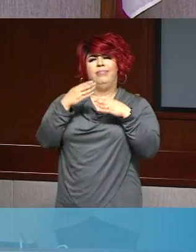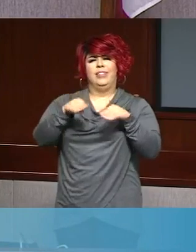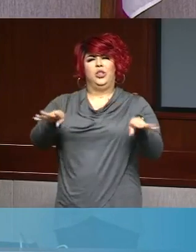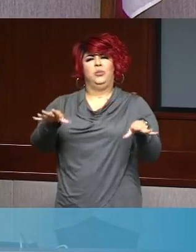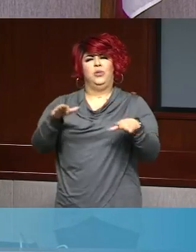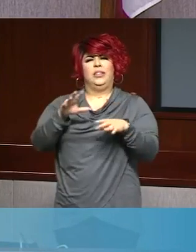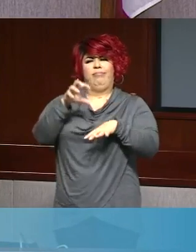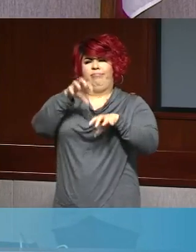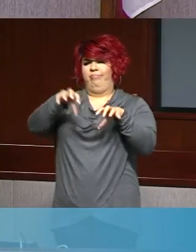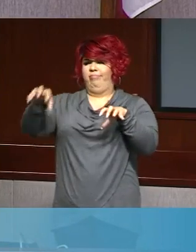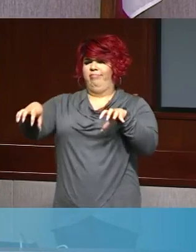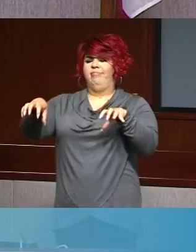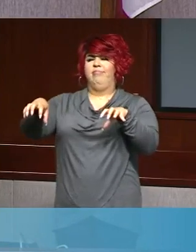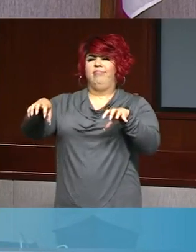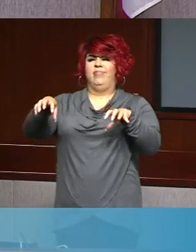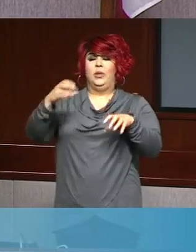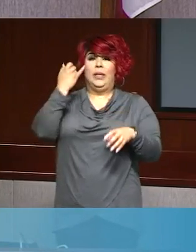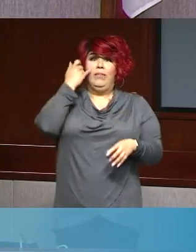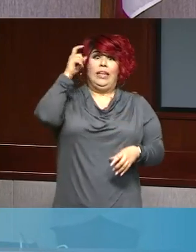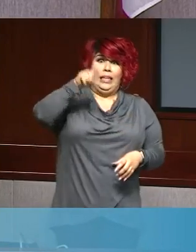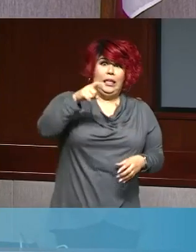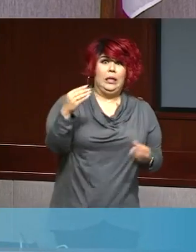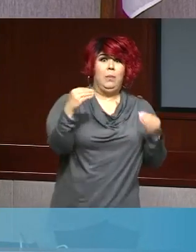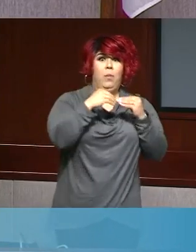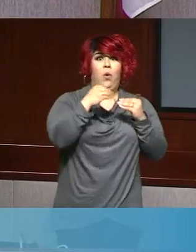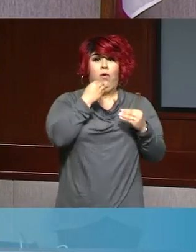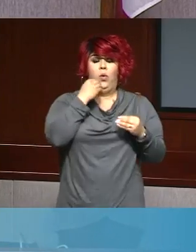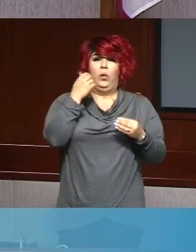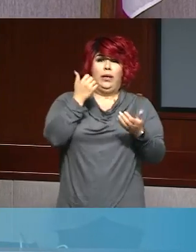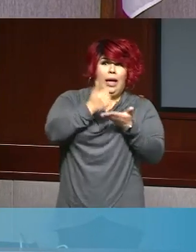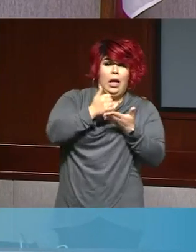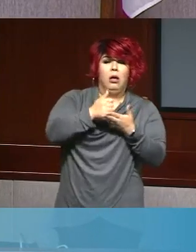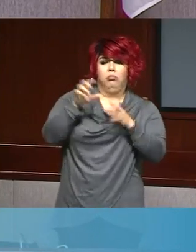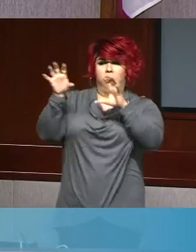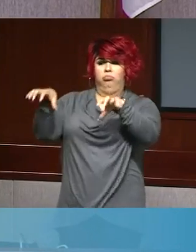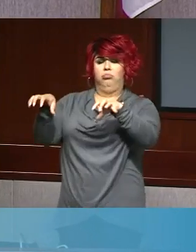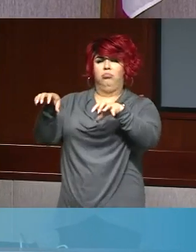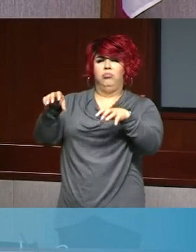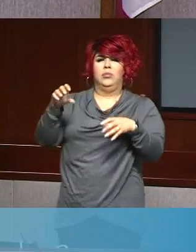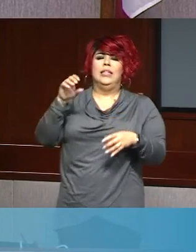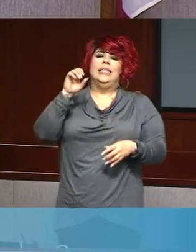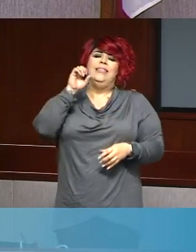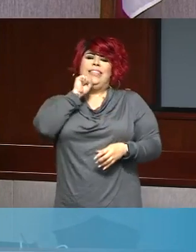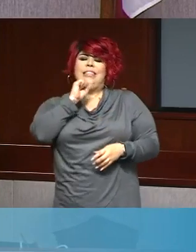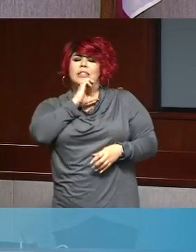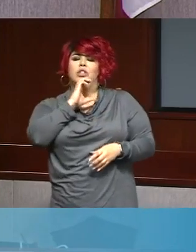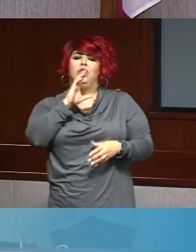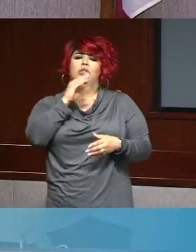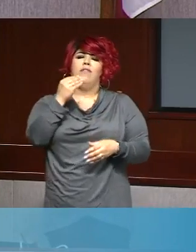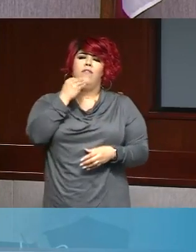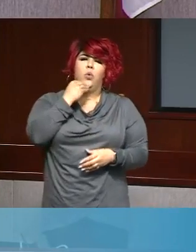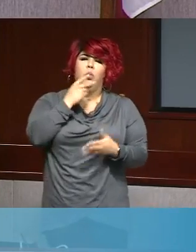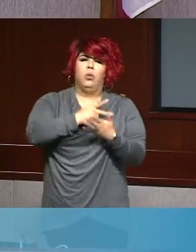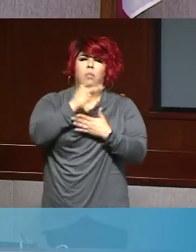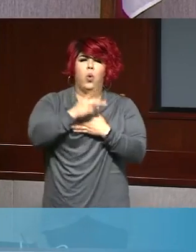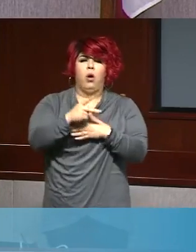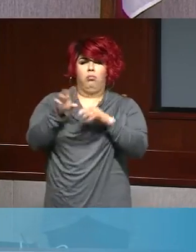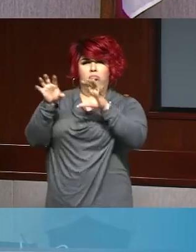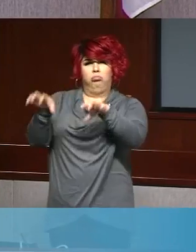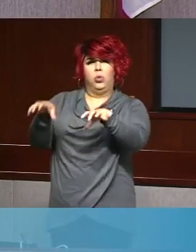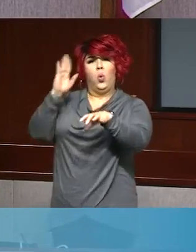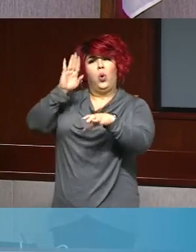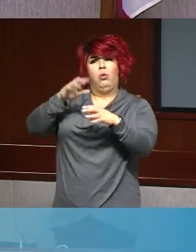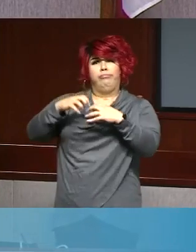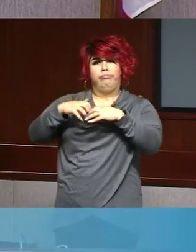Commodity Supplemental Food Program. It's also known as the Senior Food Program. These sites will be opened in areas